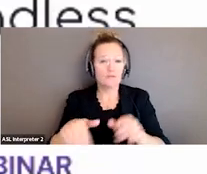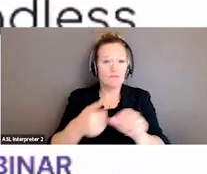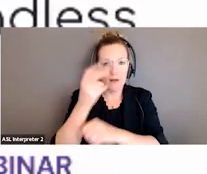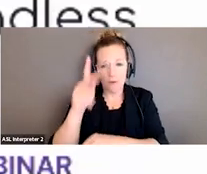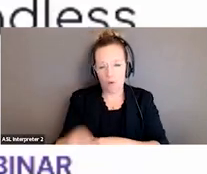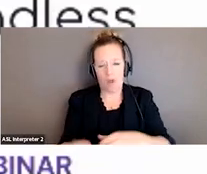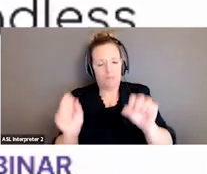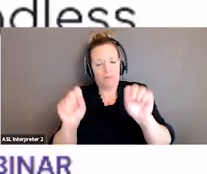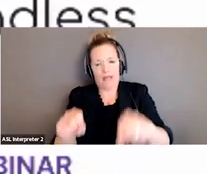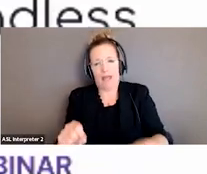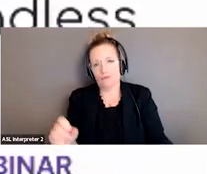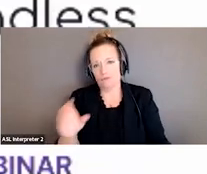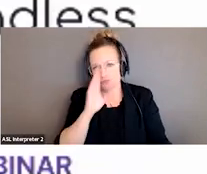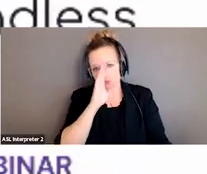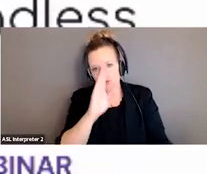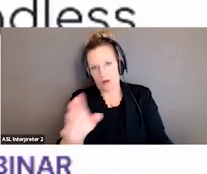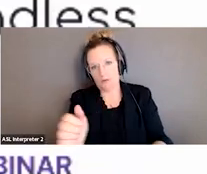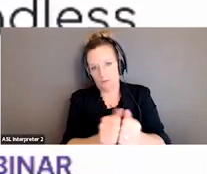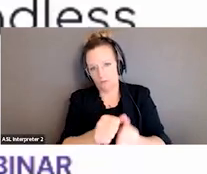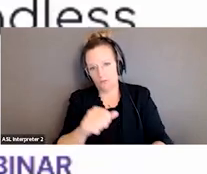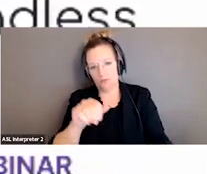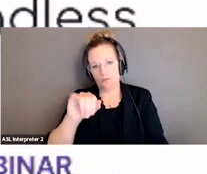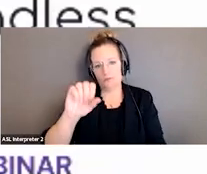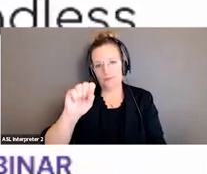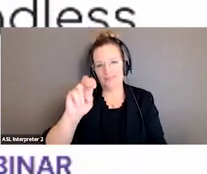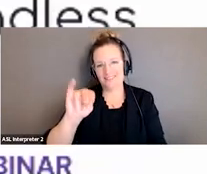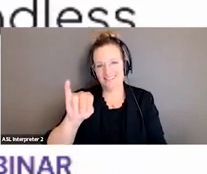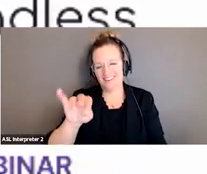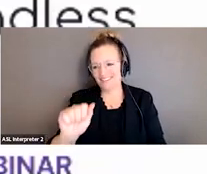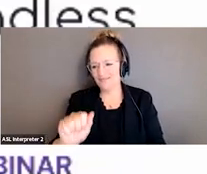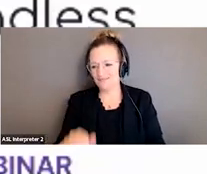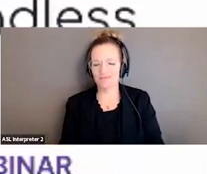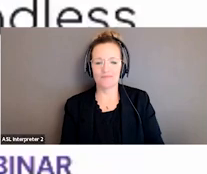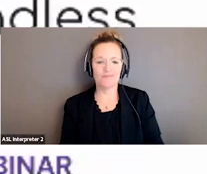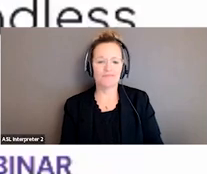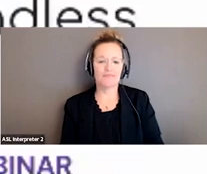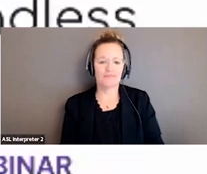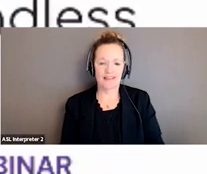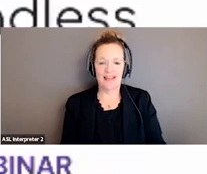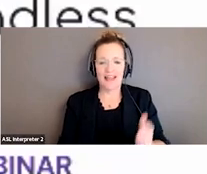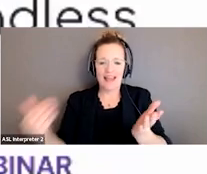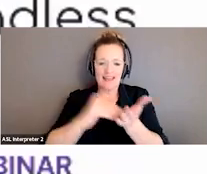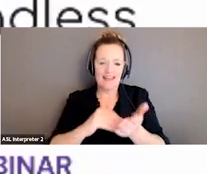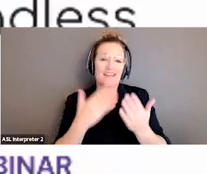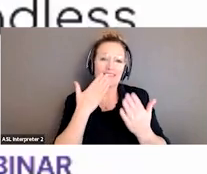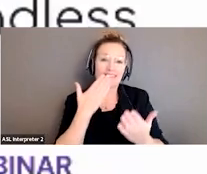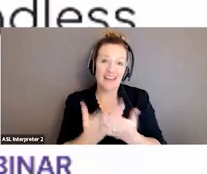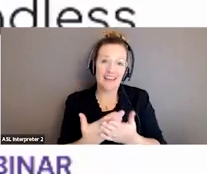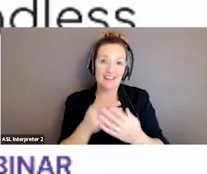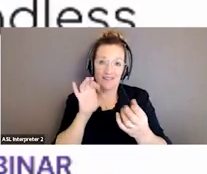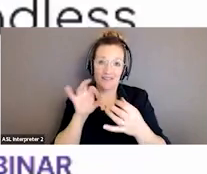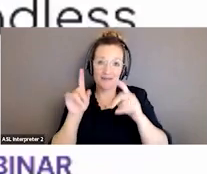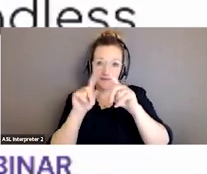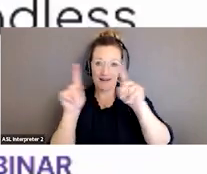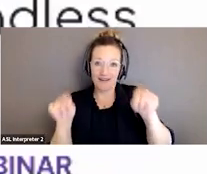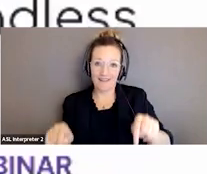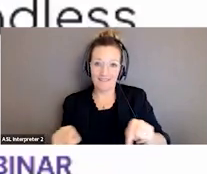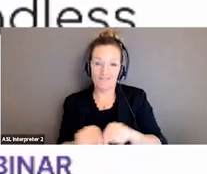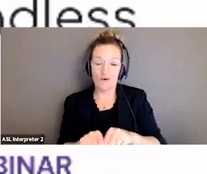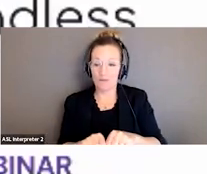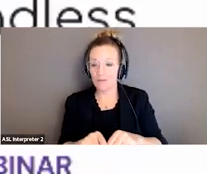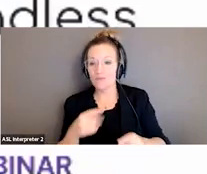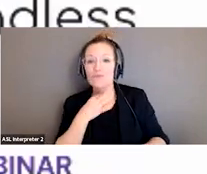have directly. So please, like I said, fill the feedback form. We will also just want to get your feedback on how